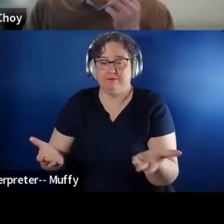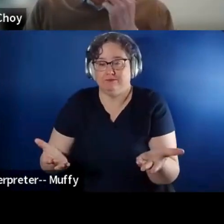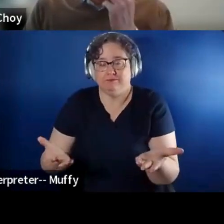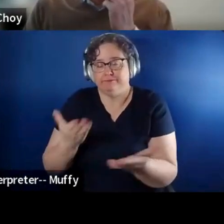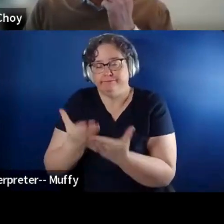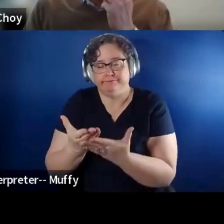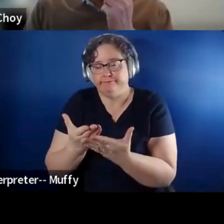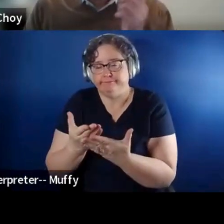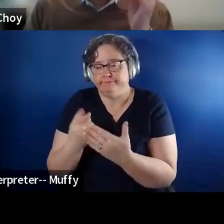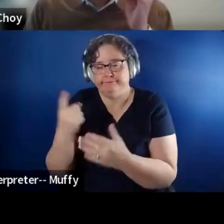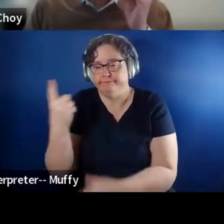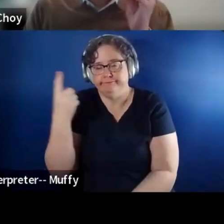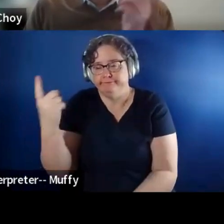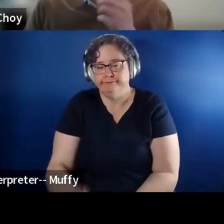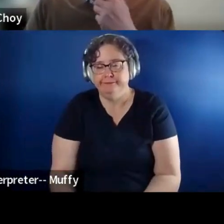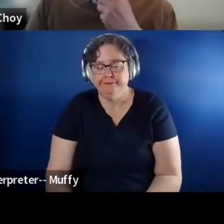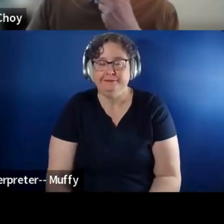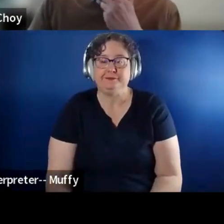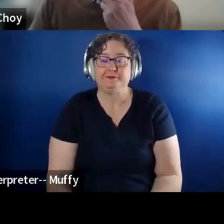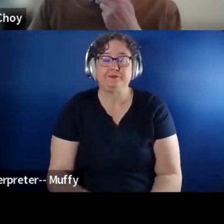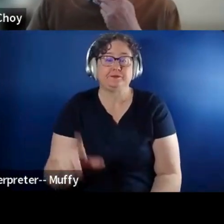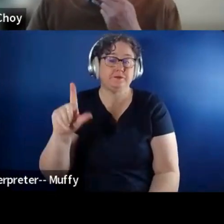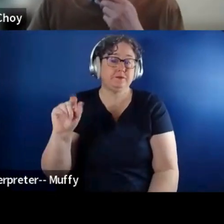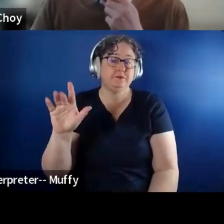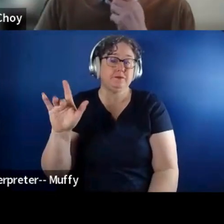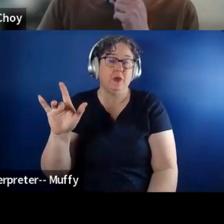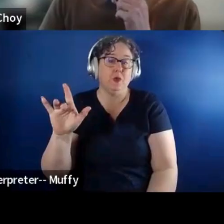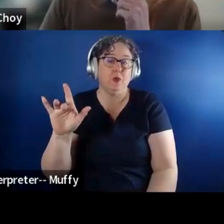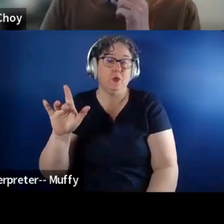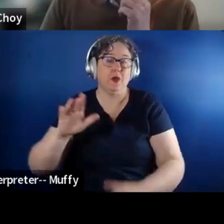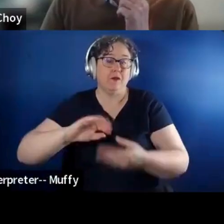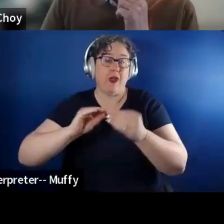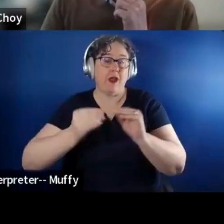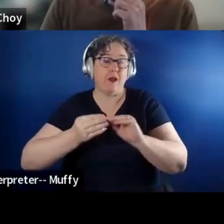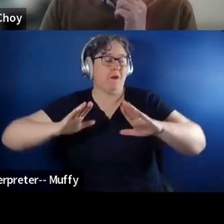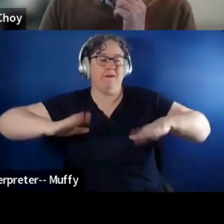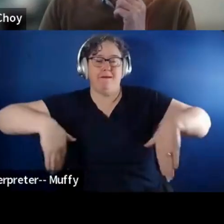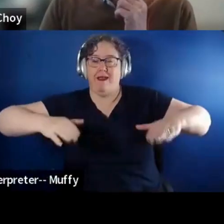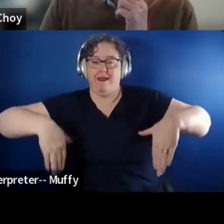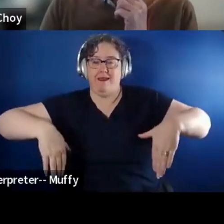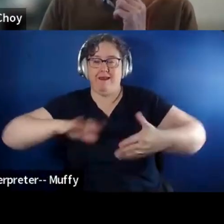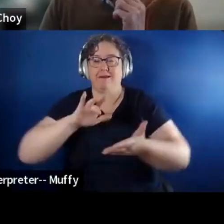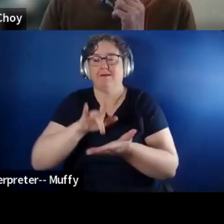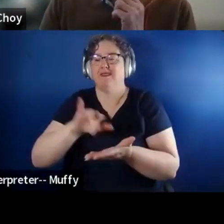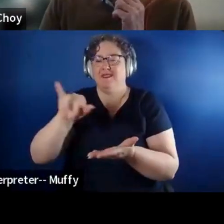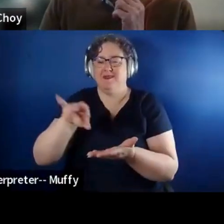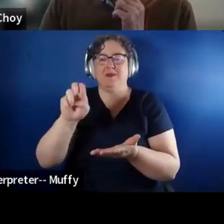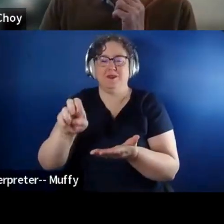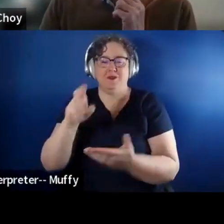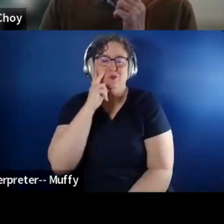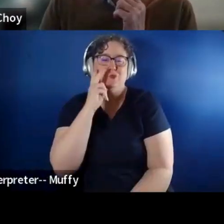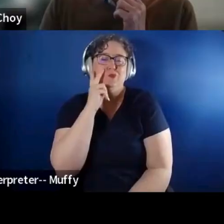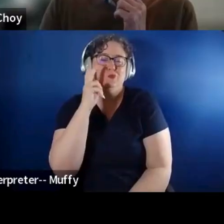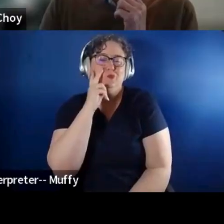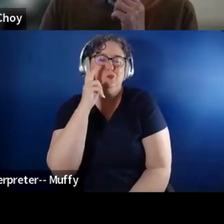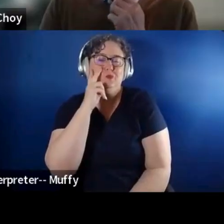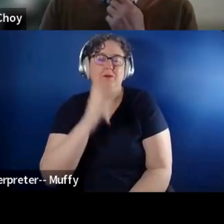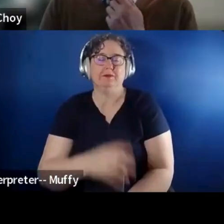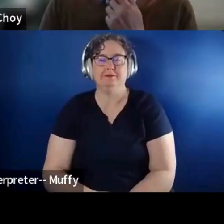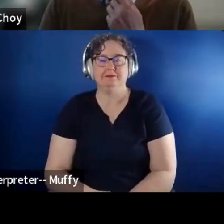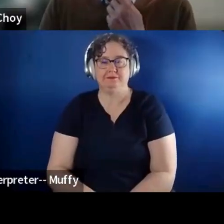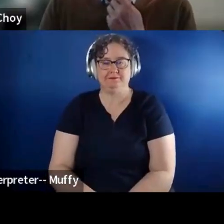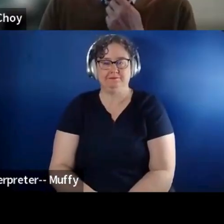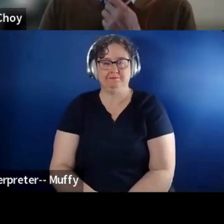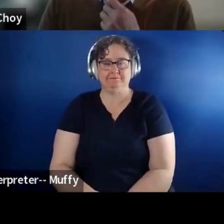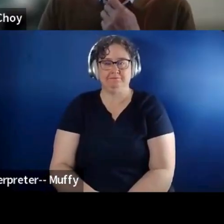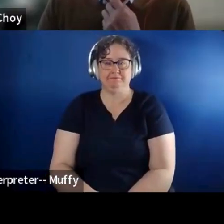proven year over year. Now, 2025 numbers are not out yet. They won't be out till the middle of June. And I don't think